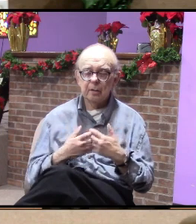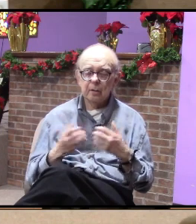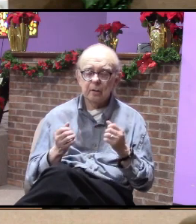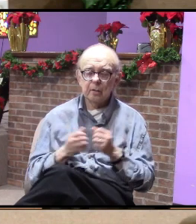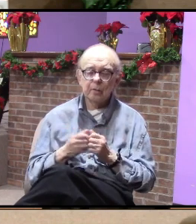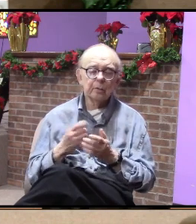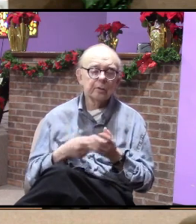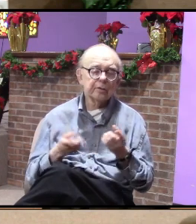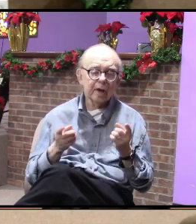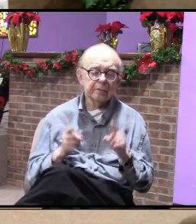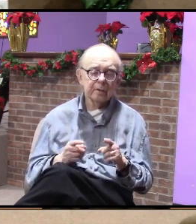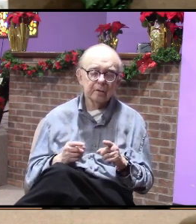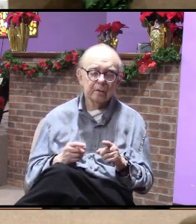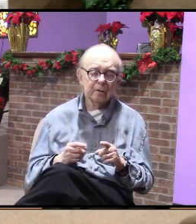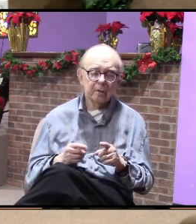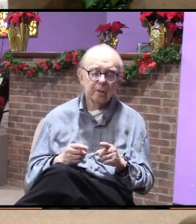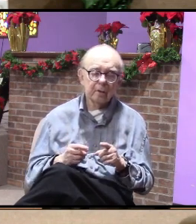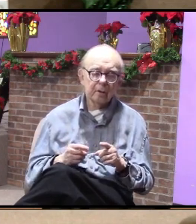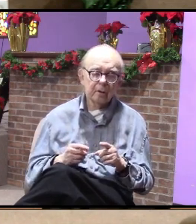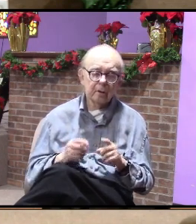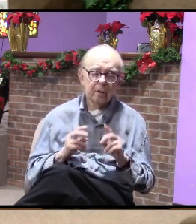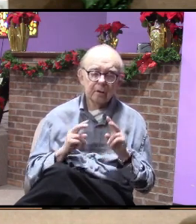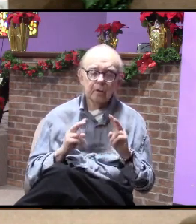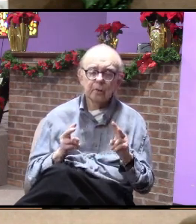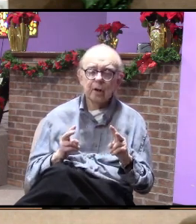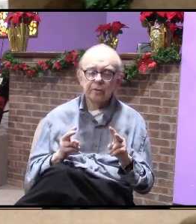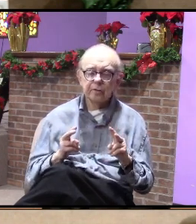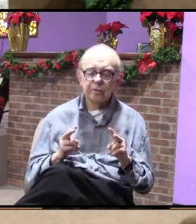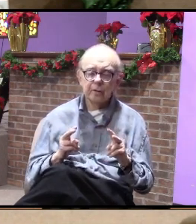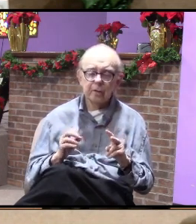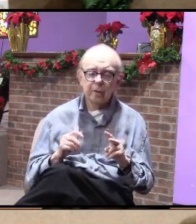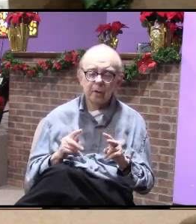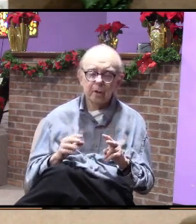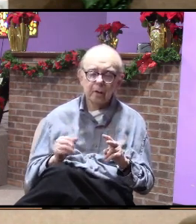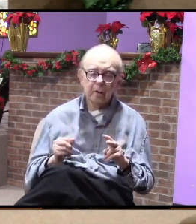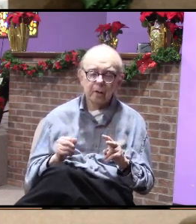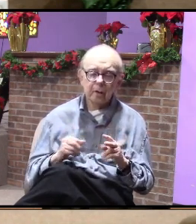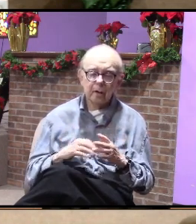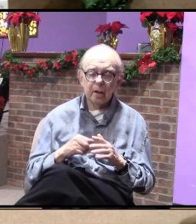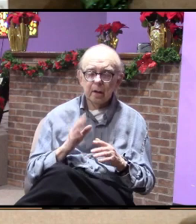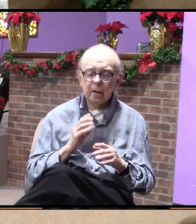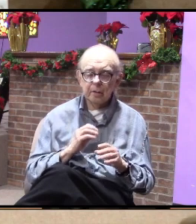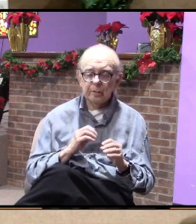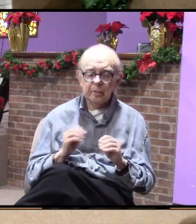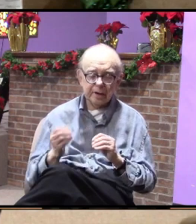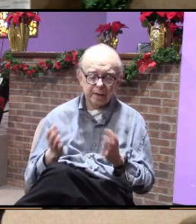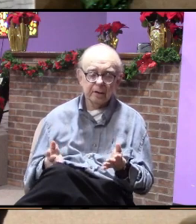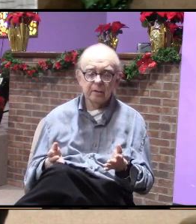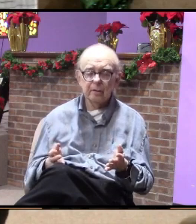going on? Are you going to watch the rhythm that God is putting here?